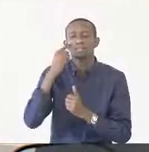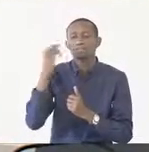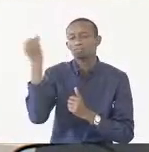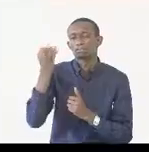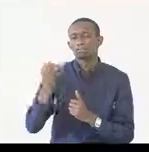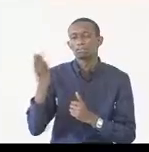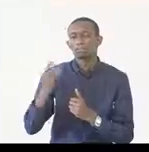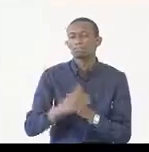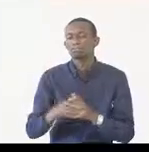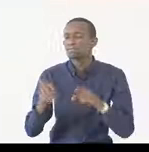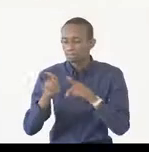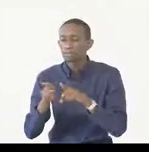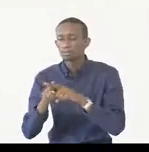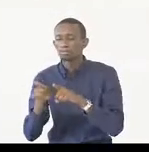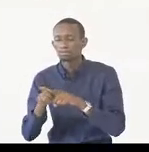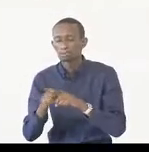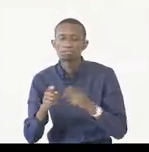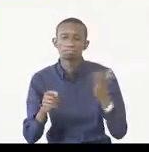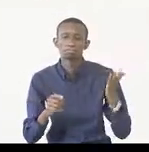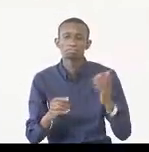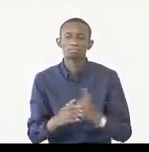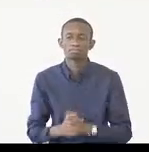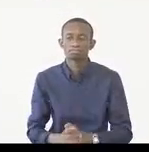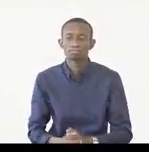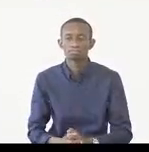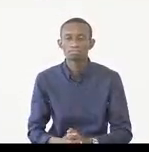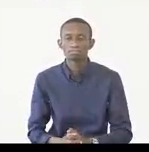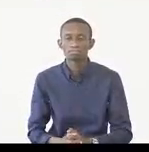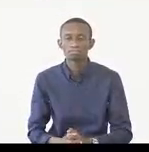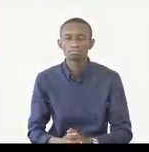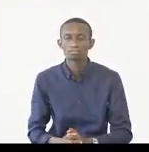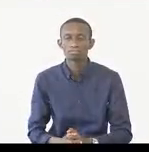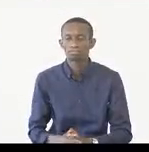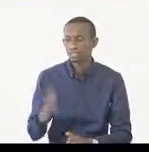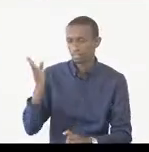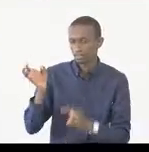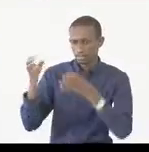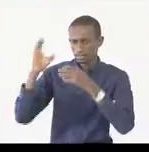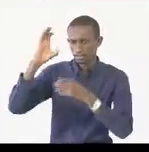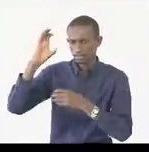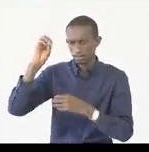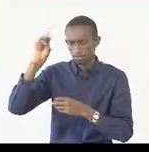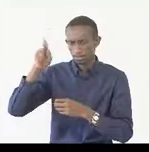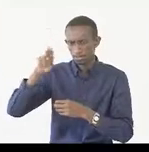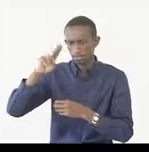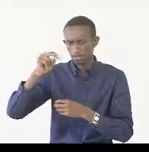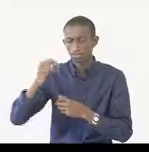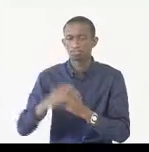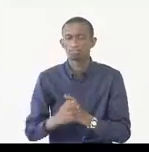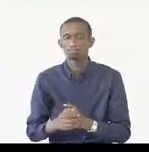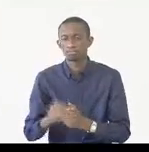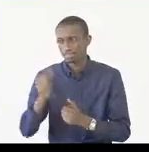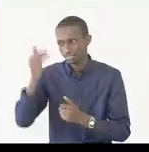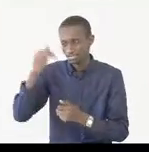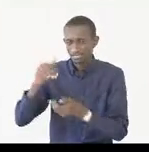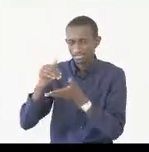and it is the same as what we have here. So this is the component, and another component is down there,